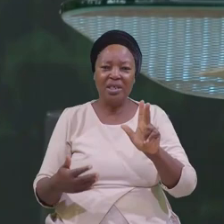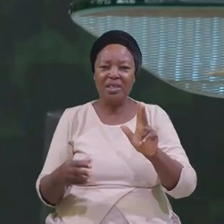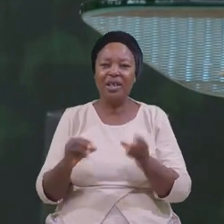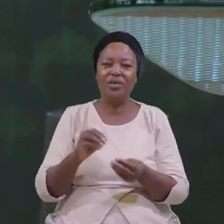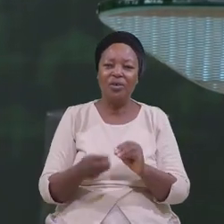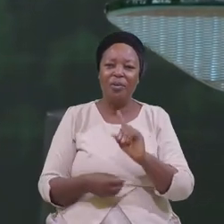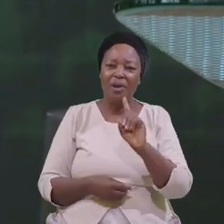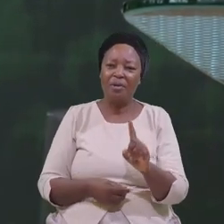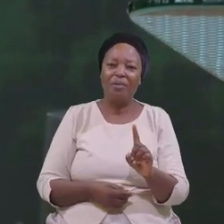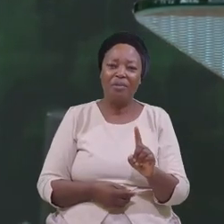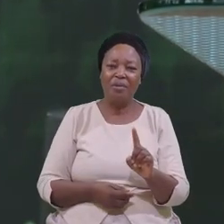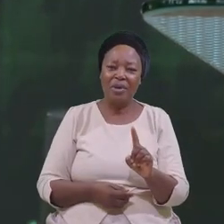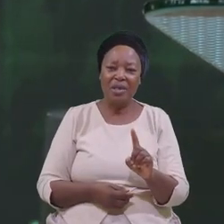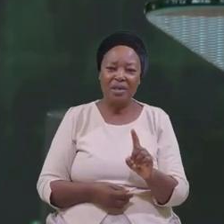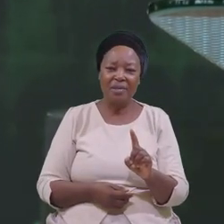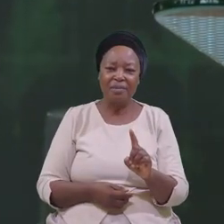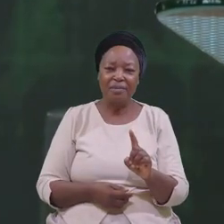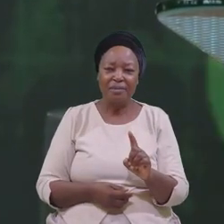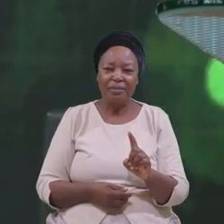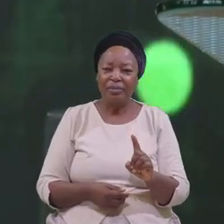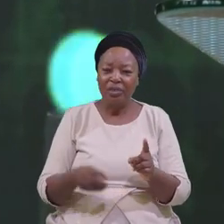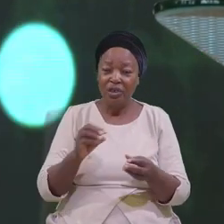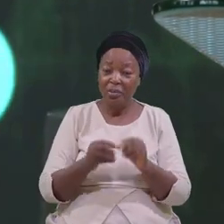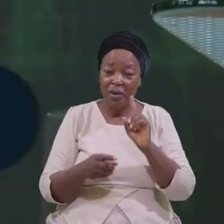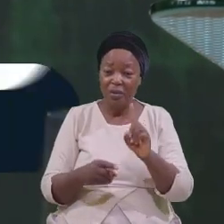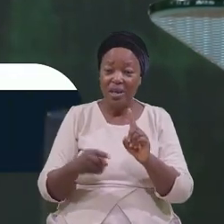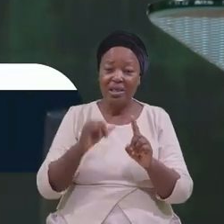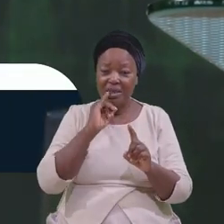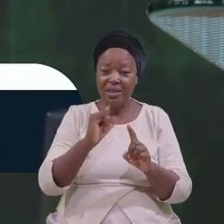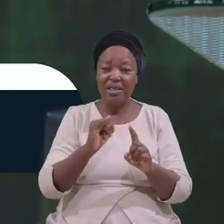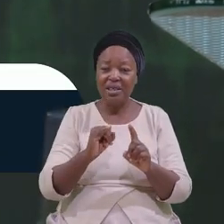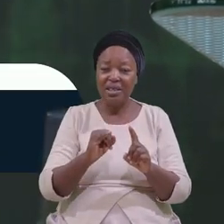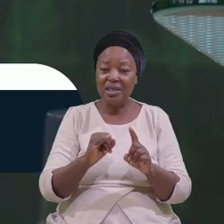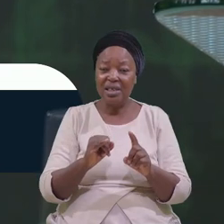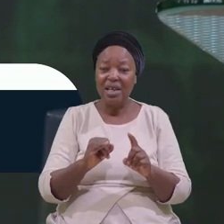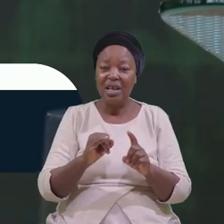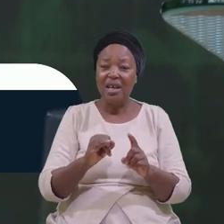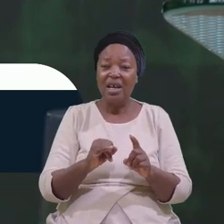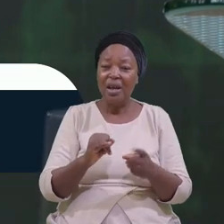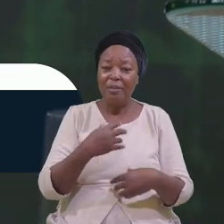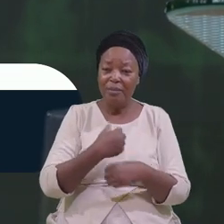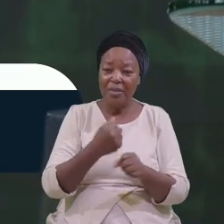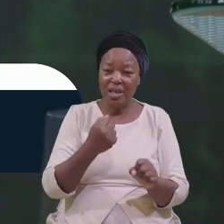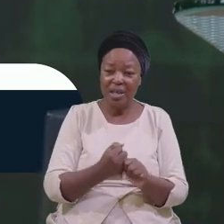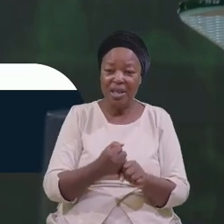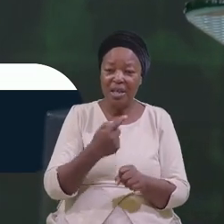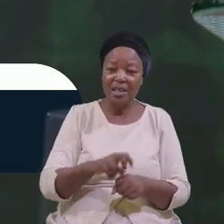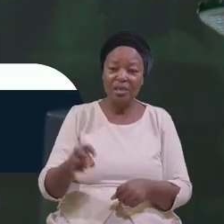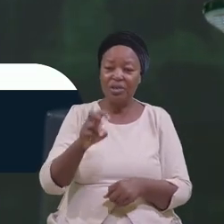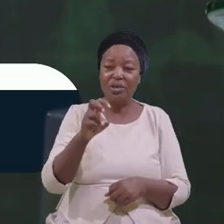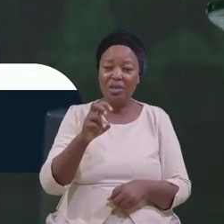Number one, replenishing for the journey to the promise, to the pleasant land. Number